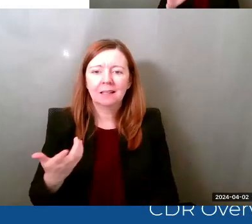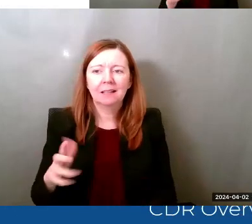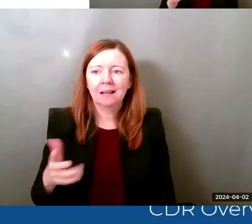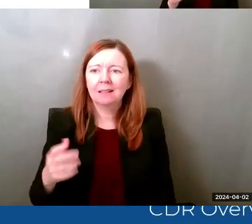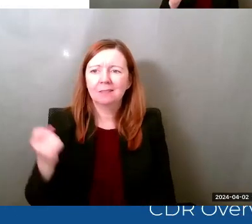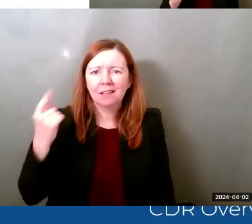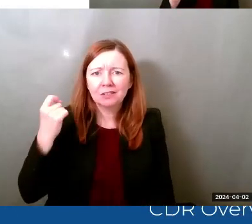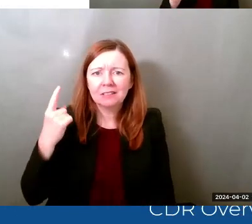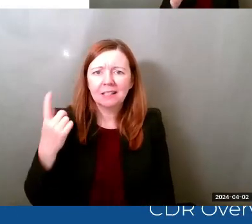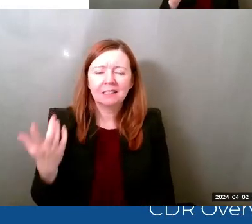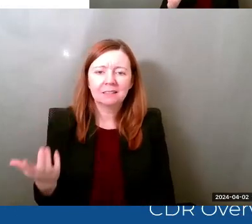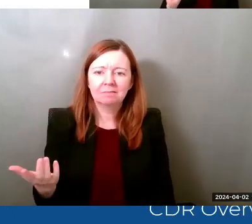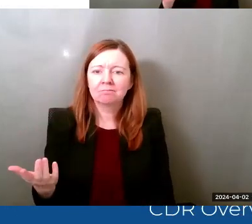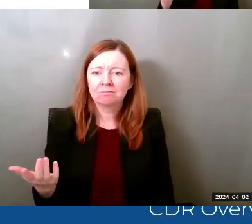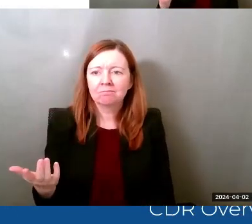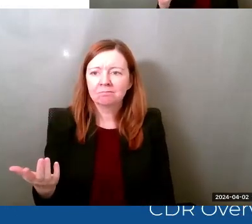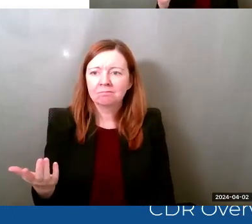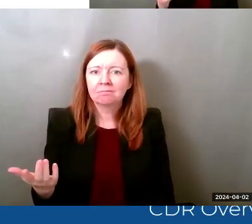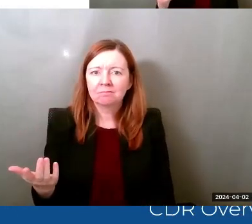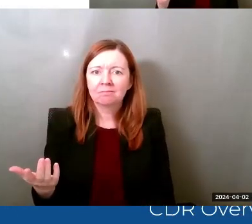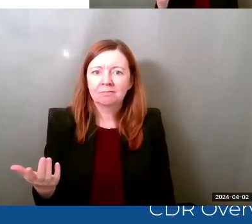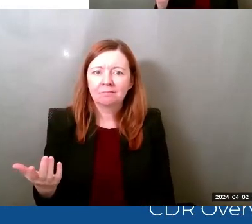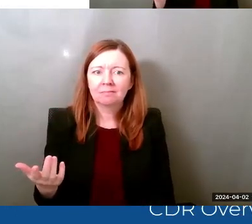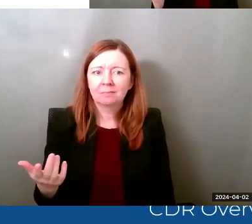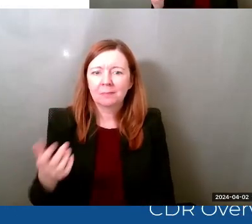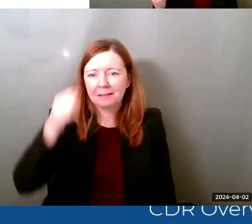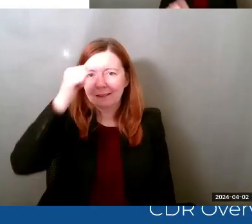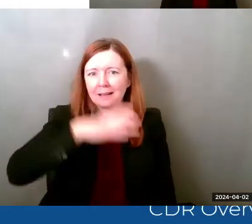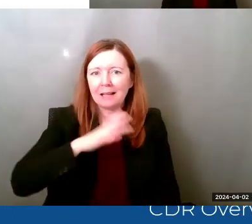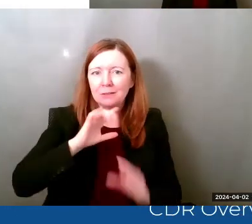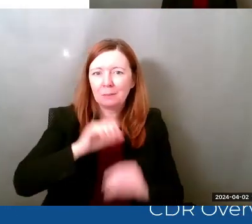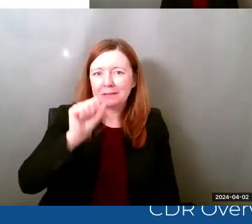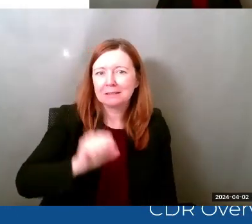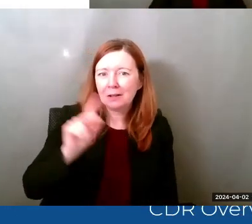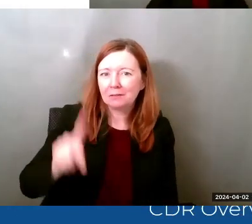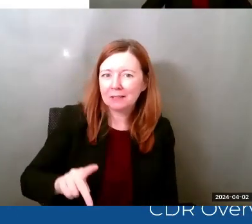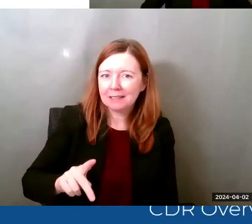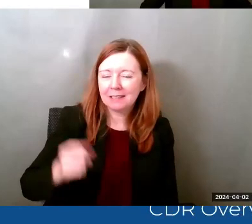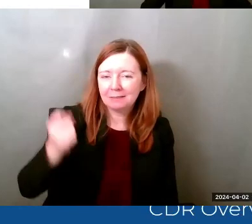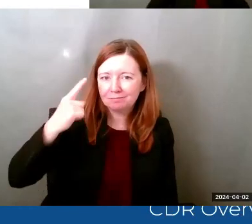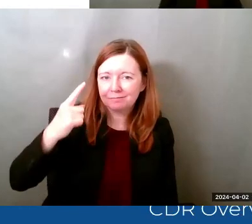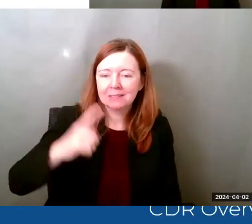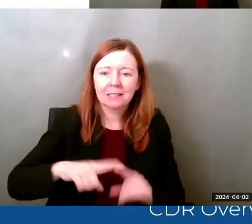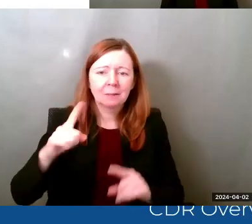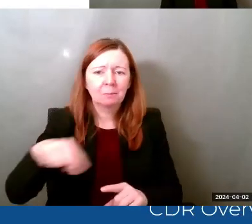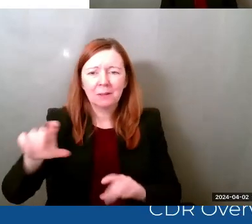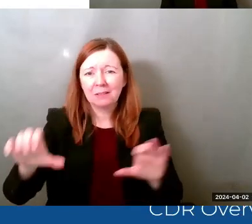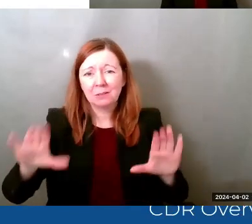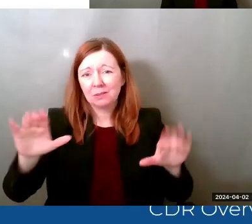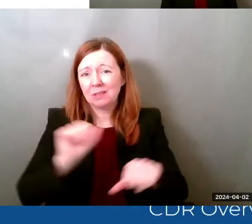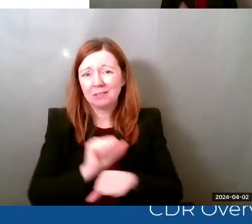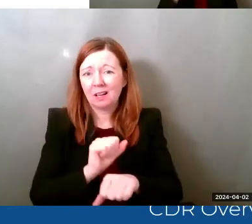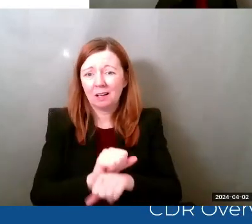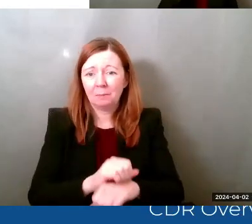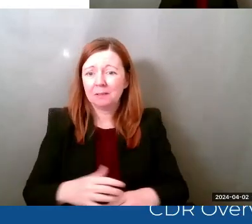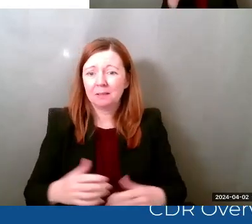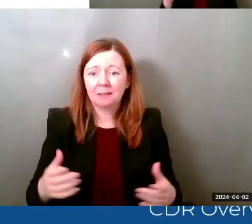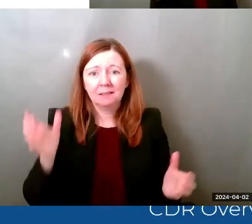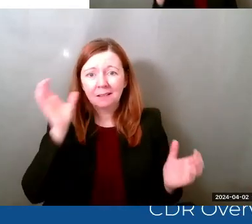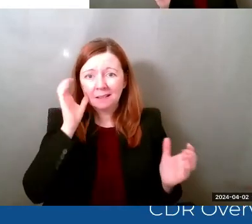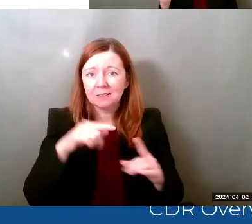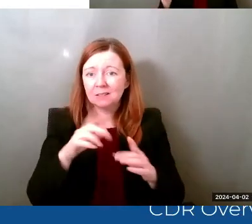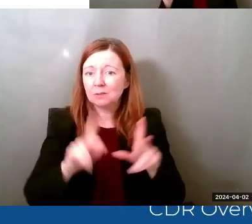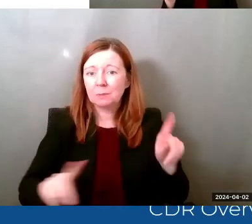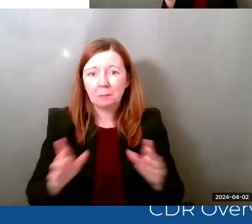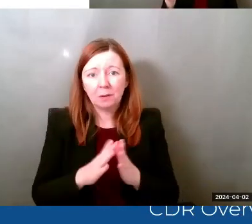of understand where the gentleman was talking about South Philly and all, but you guys are doing a great job listening to the